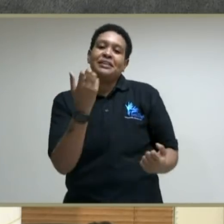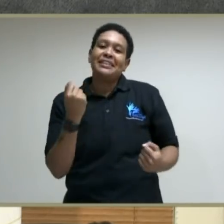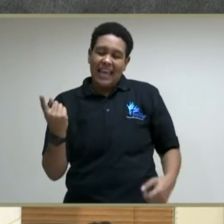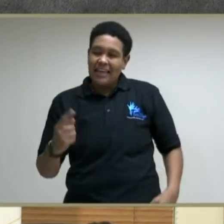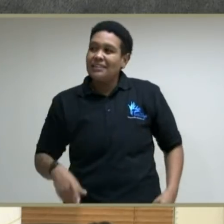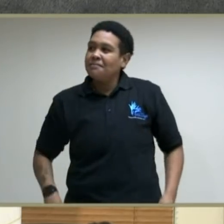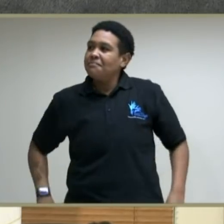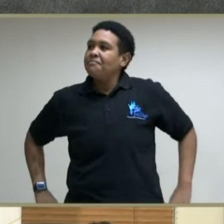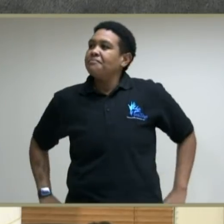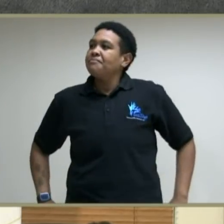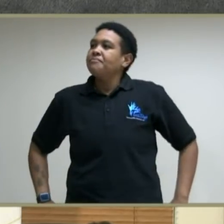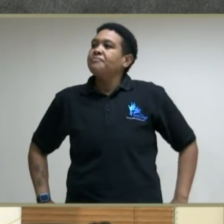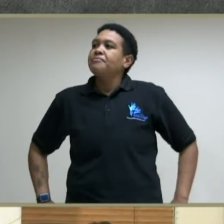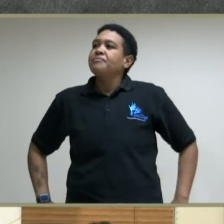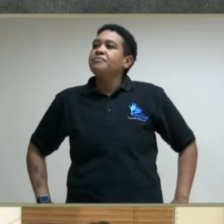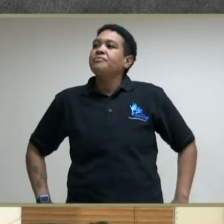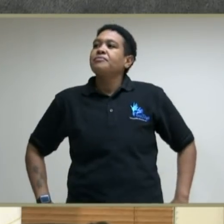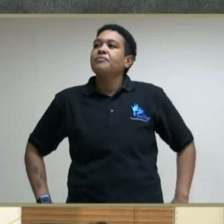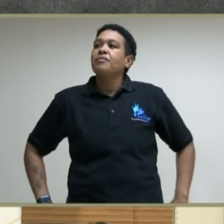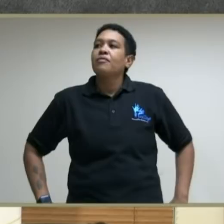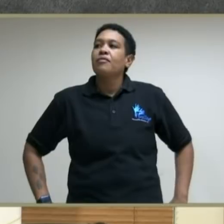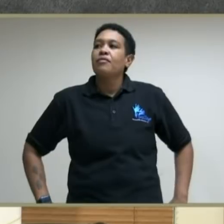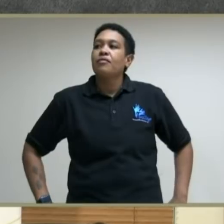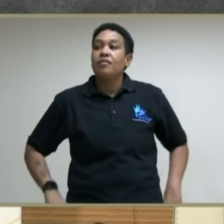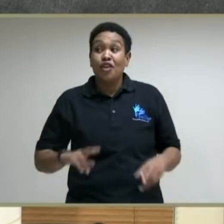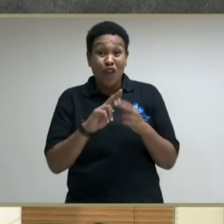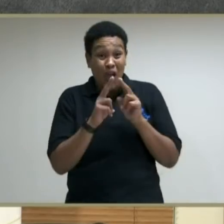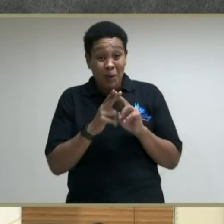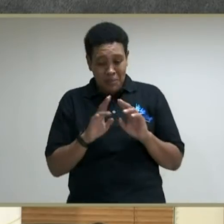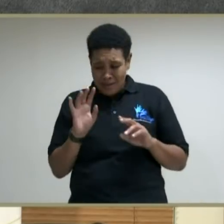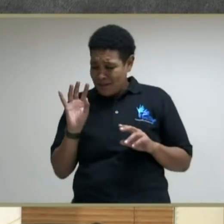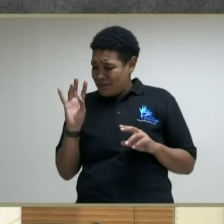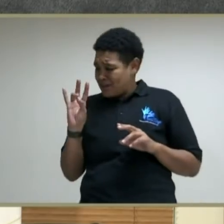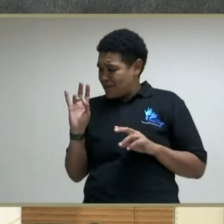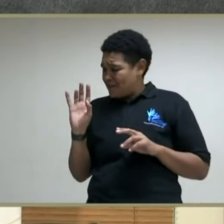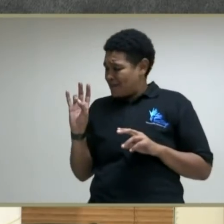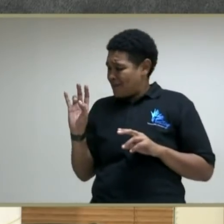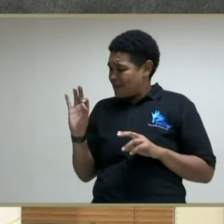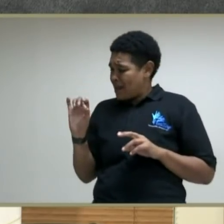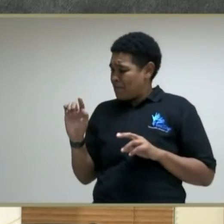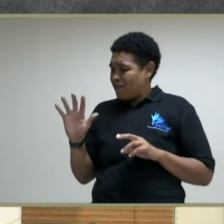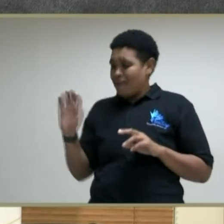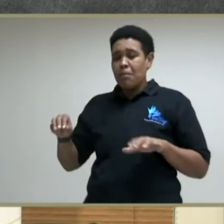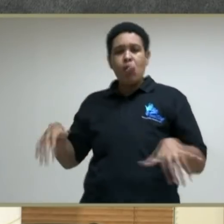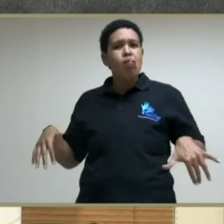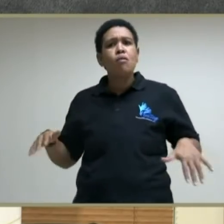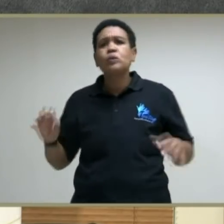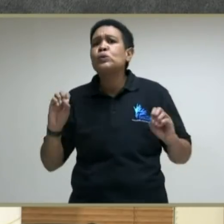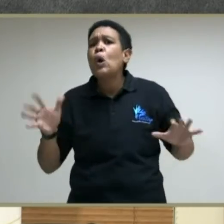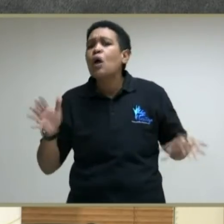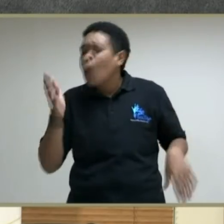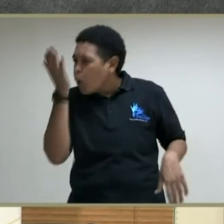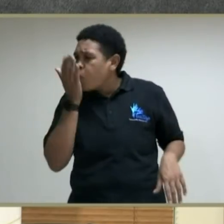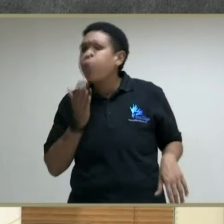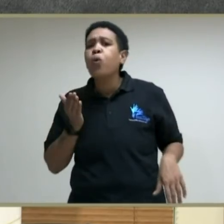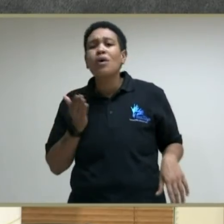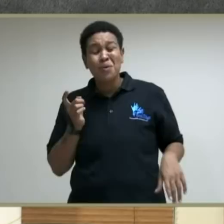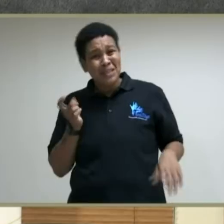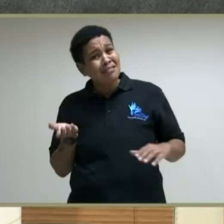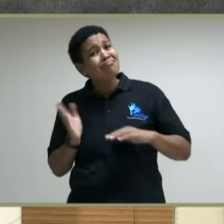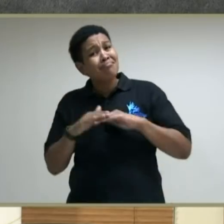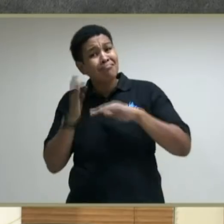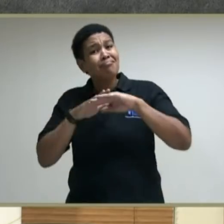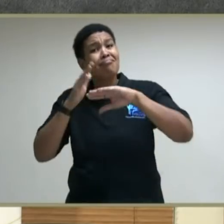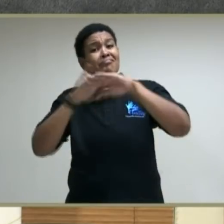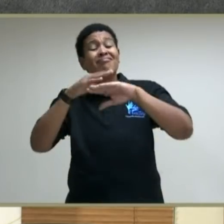second dose. We need to move these numbers up. And just again to point out that we have a lot of the